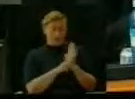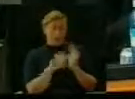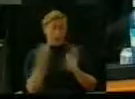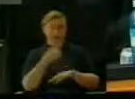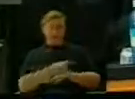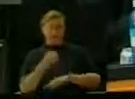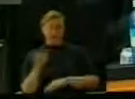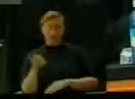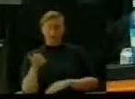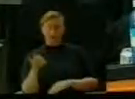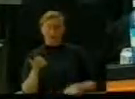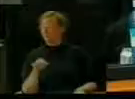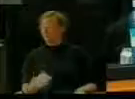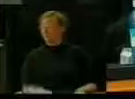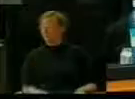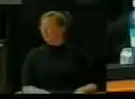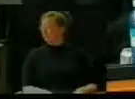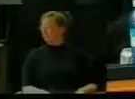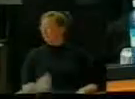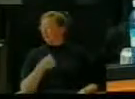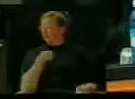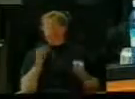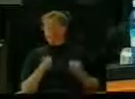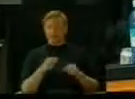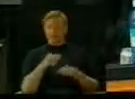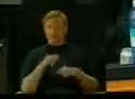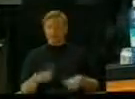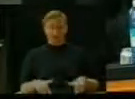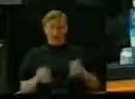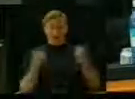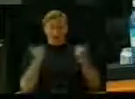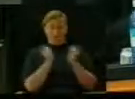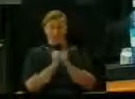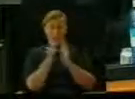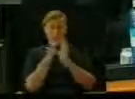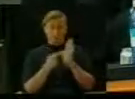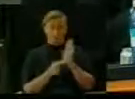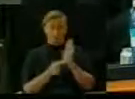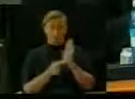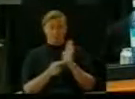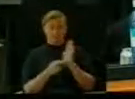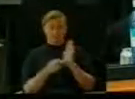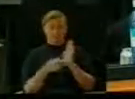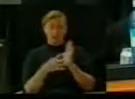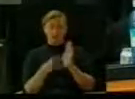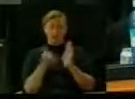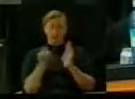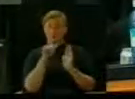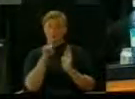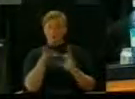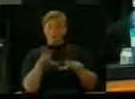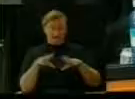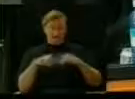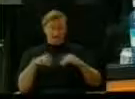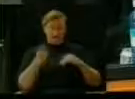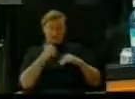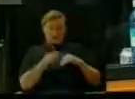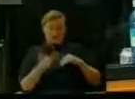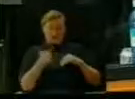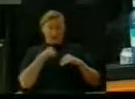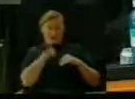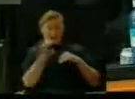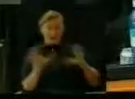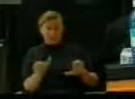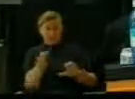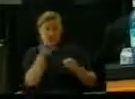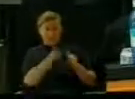had our meeting with the chamber, I didn't eat their lunch. I can live by the rules, and I understand if we're not going to take nothing,